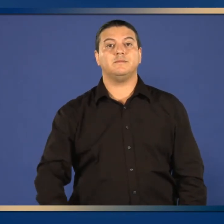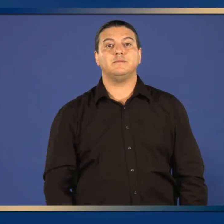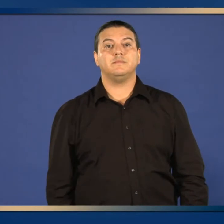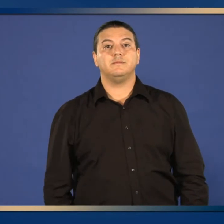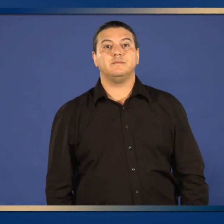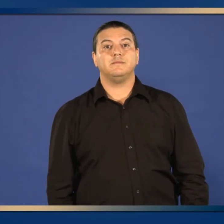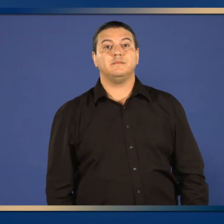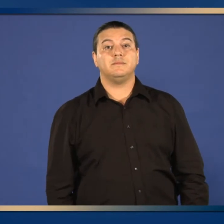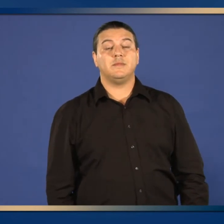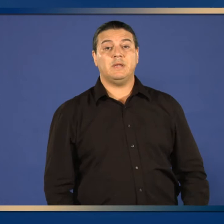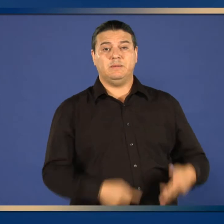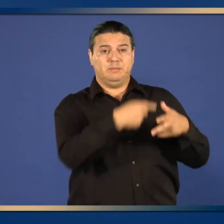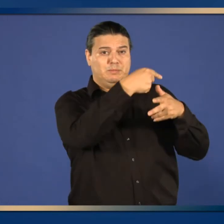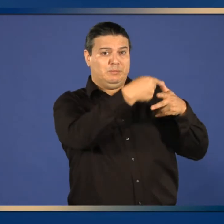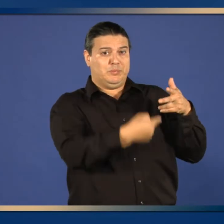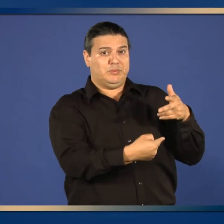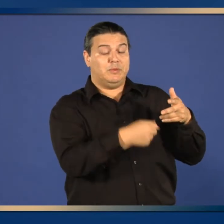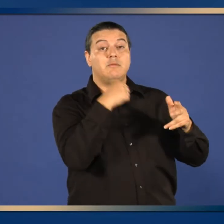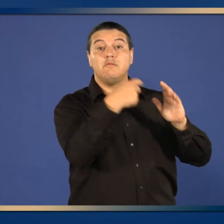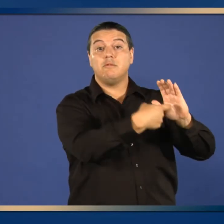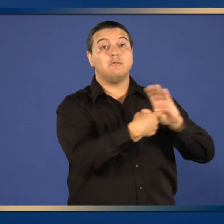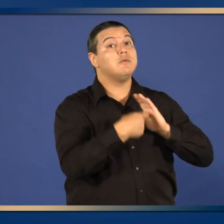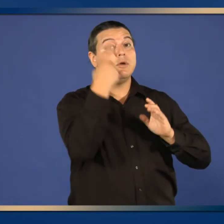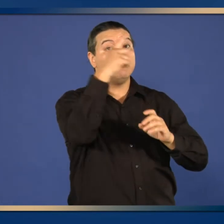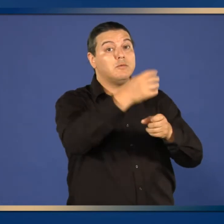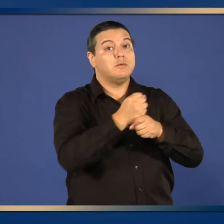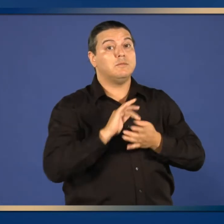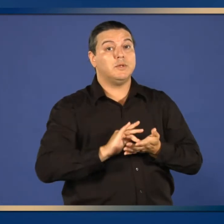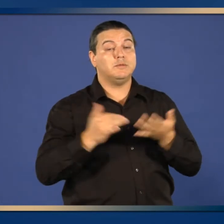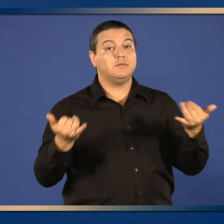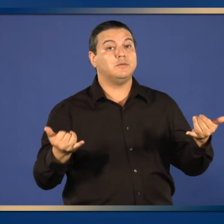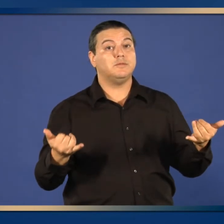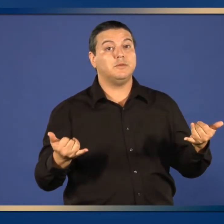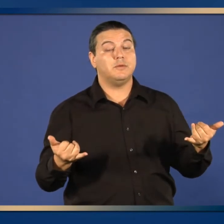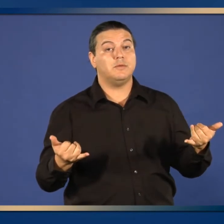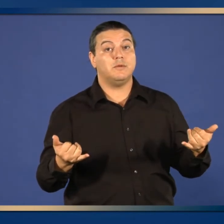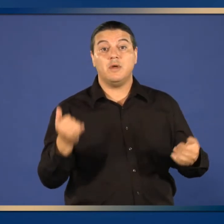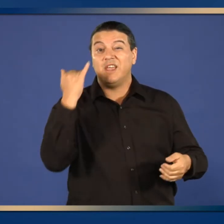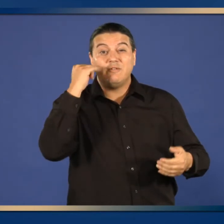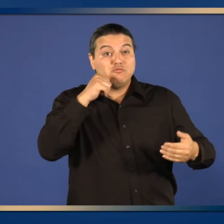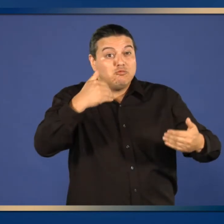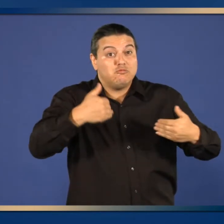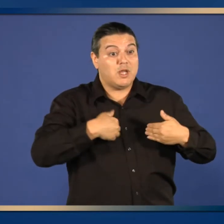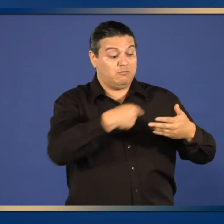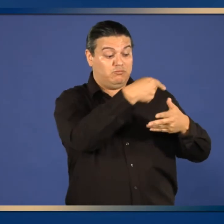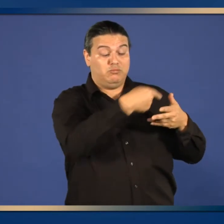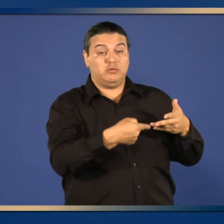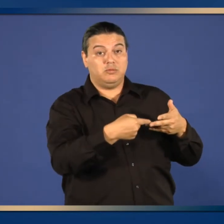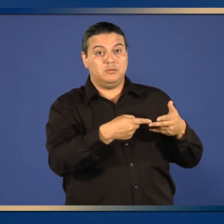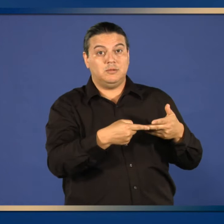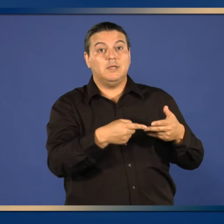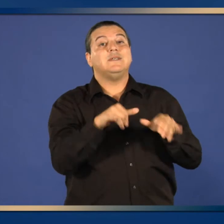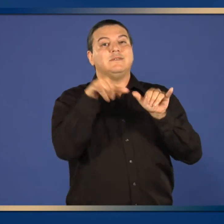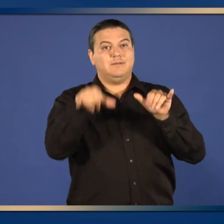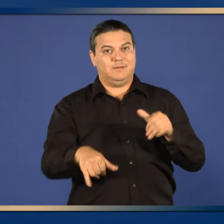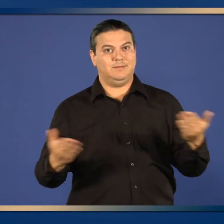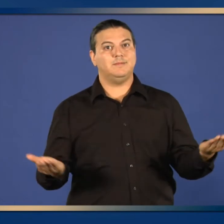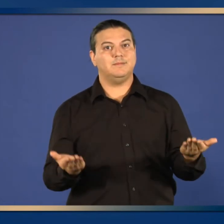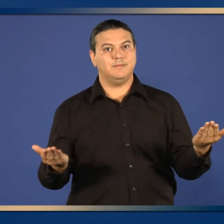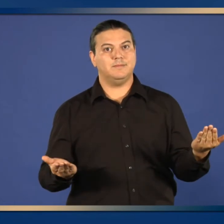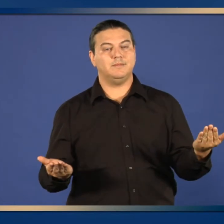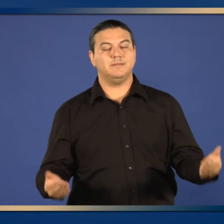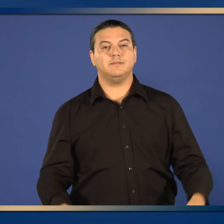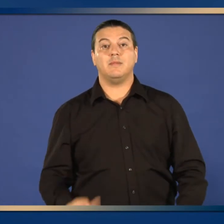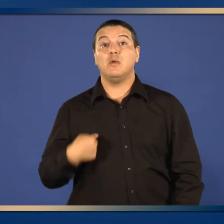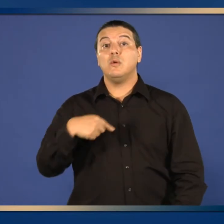The items on the list are not required to receive medicine. If you do not have these items,